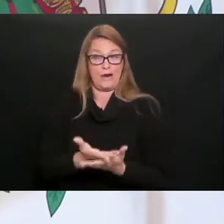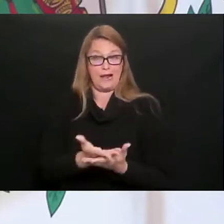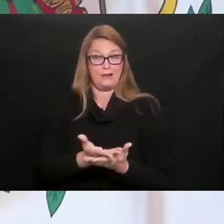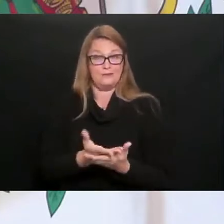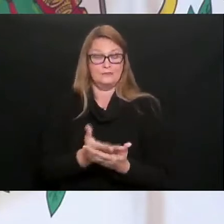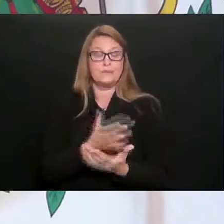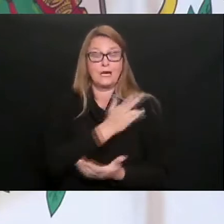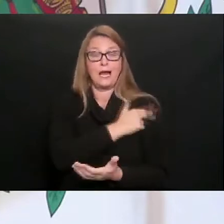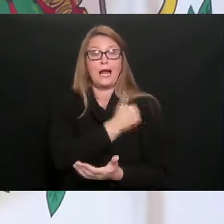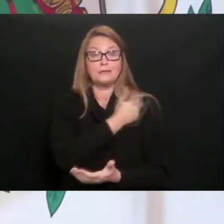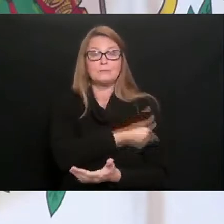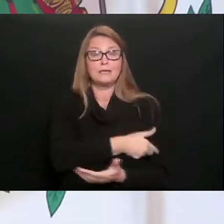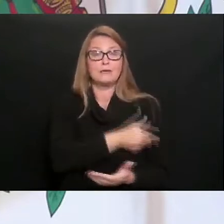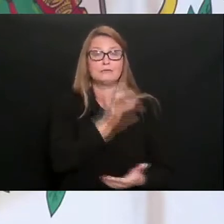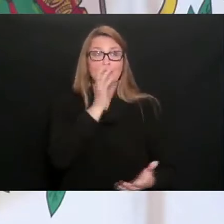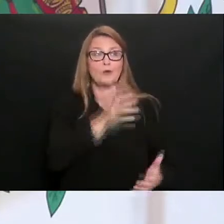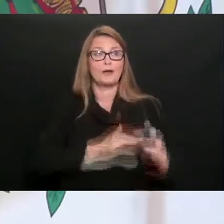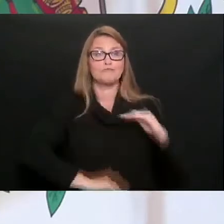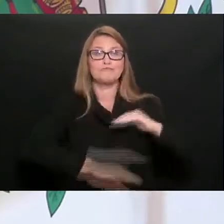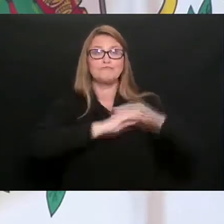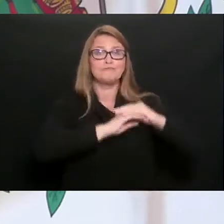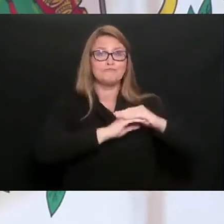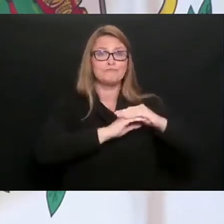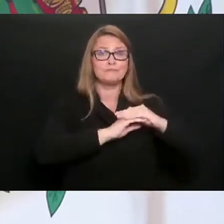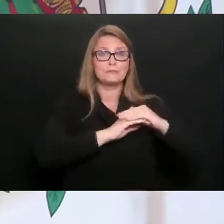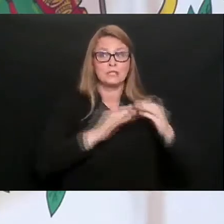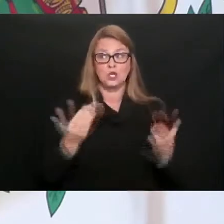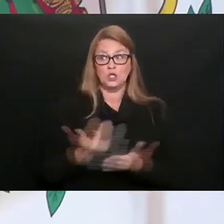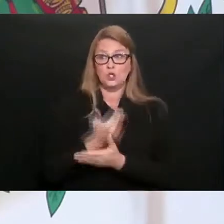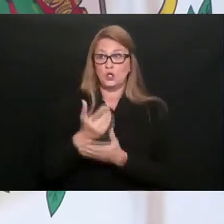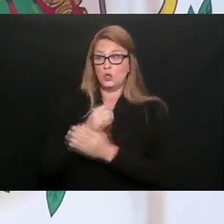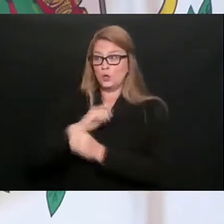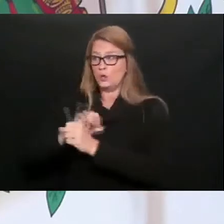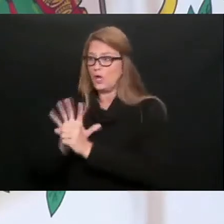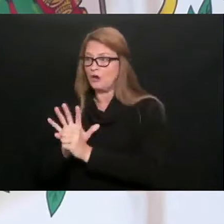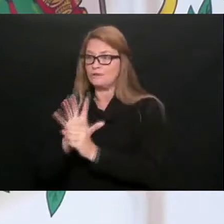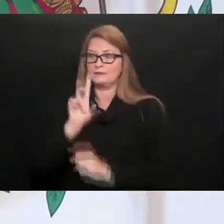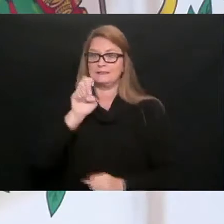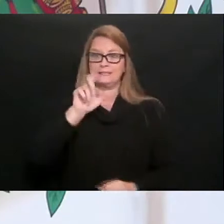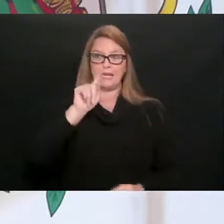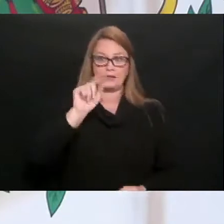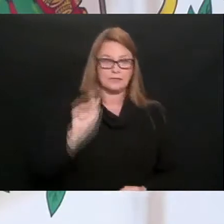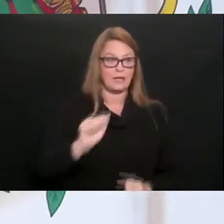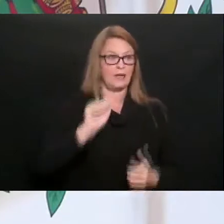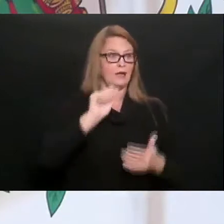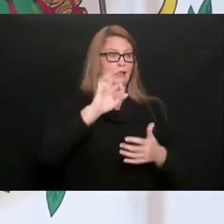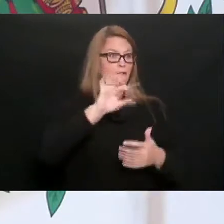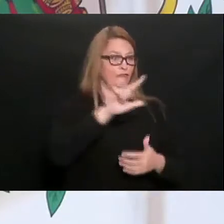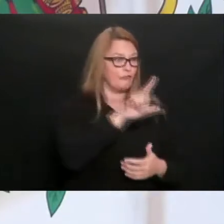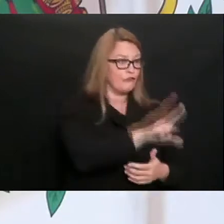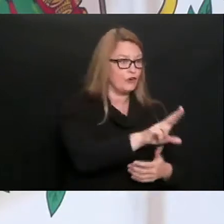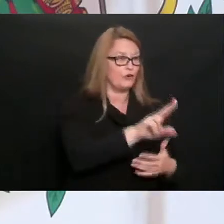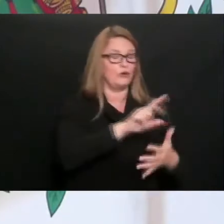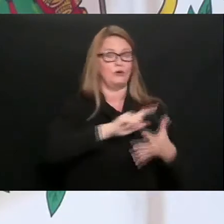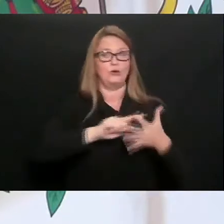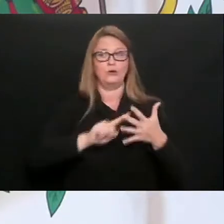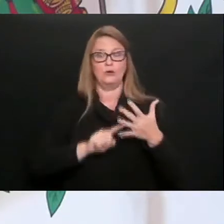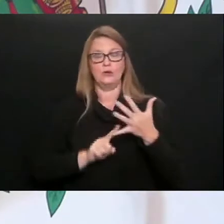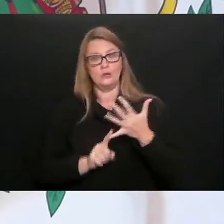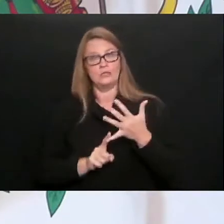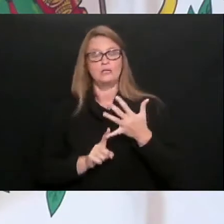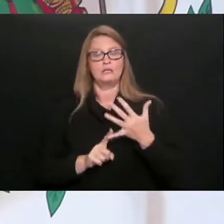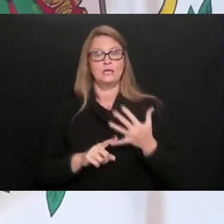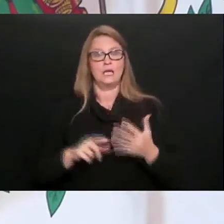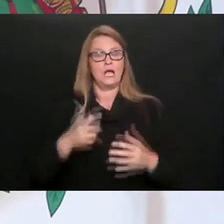no question. But with this new variant here and with the Delta variant so contagious and everything, and the